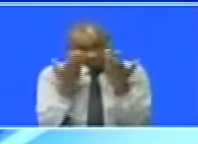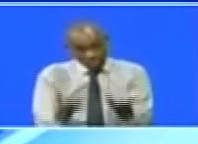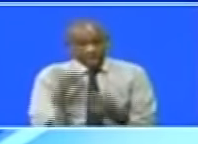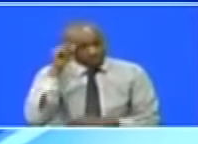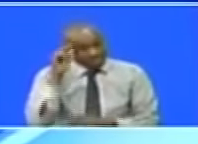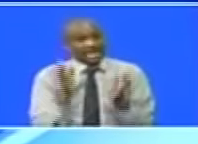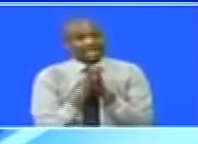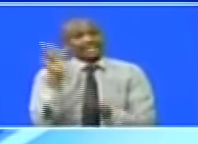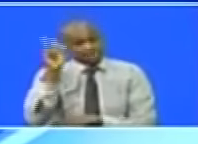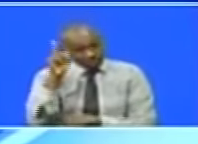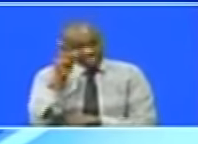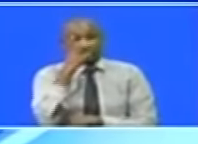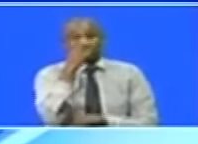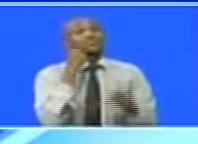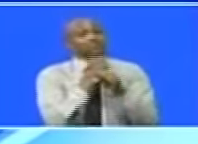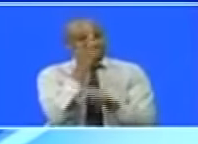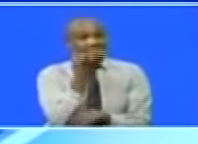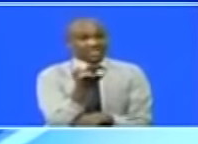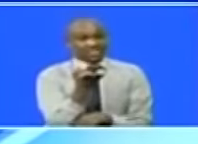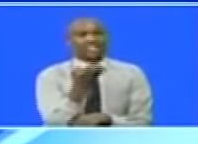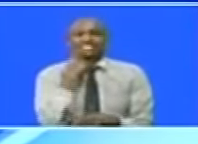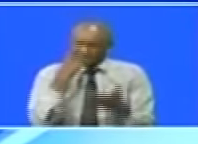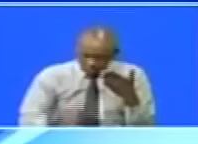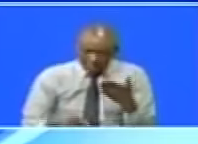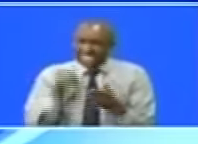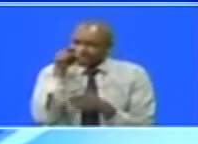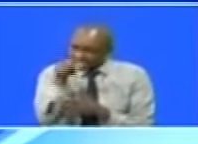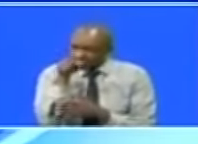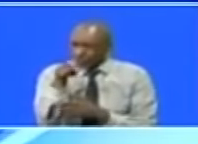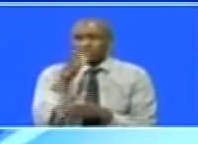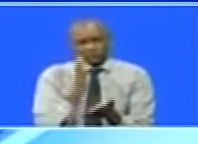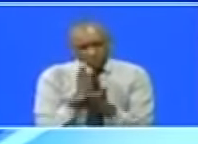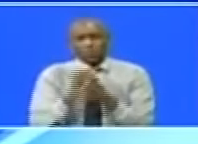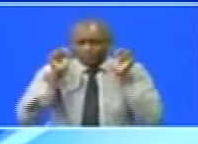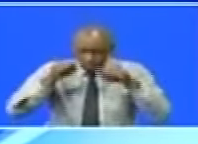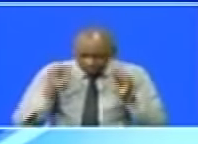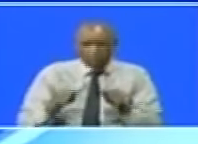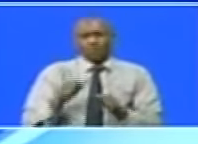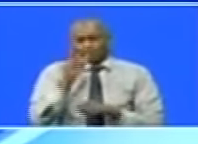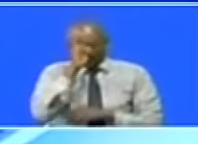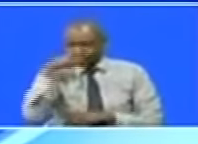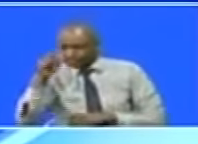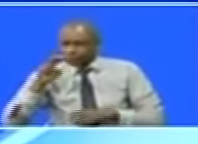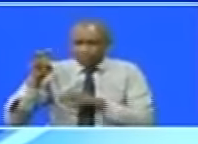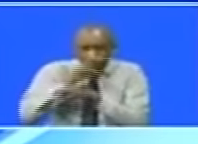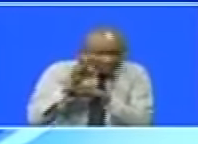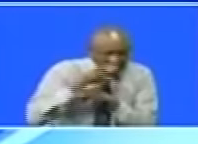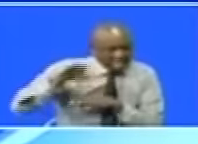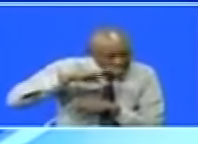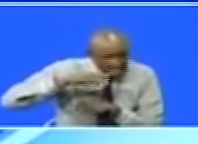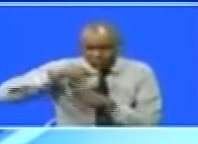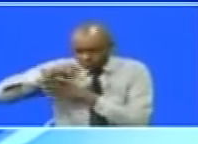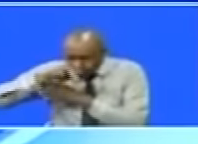Mombasa and Nairobi in 2015. Boinnett says the system has so far enabled security personnel to monitor areas under